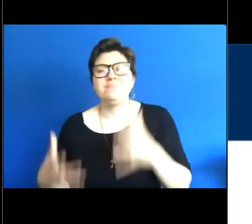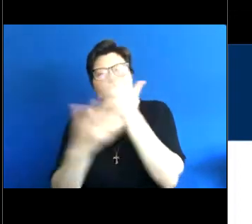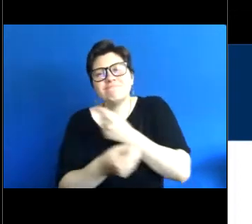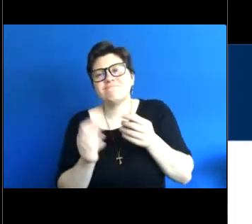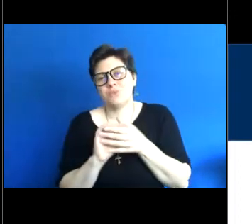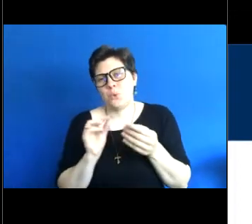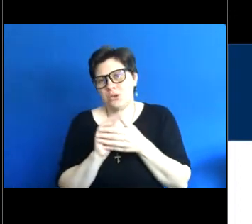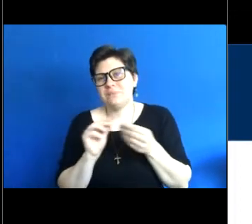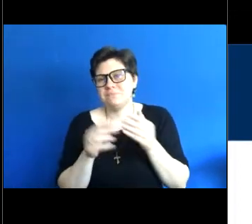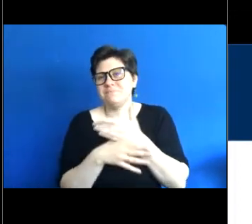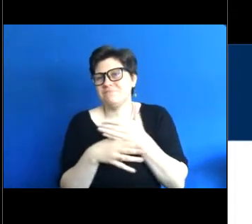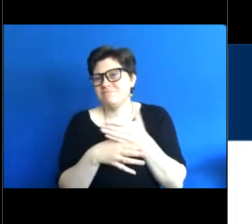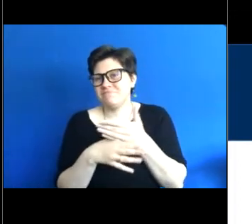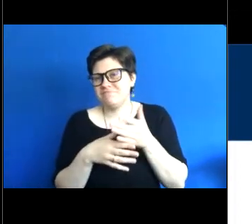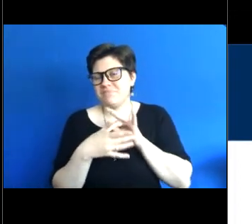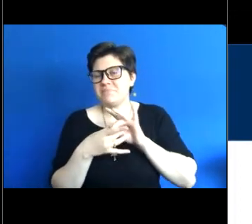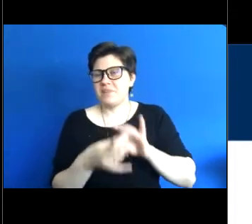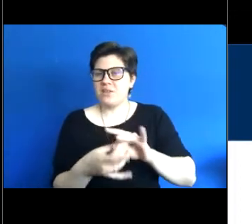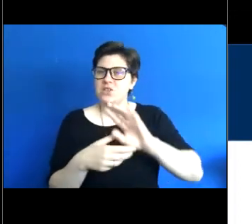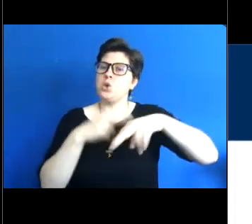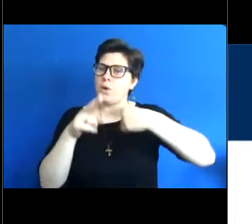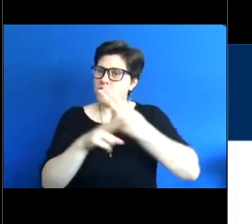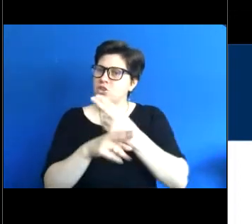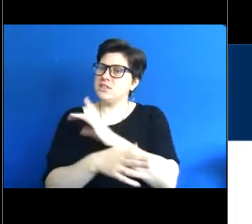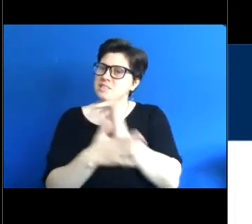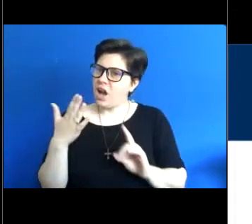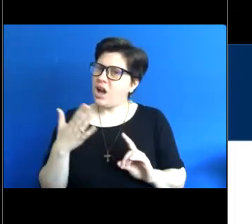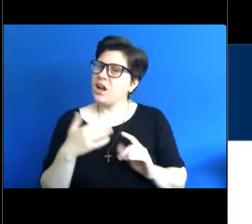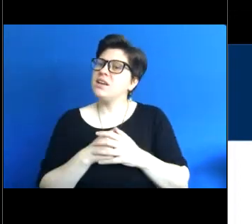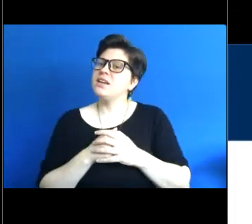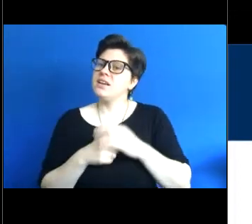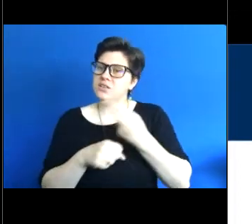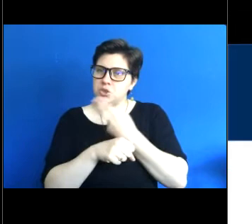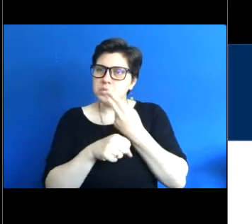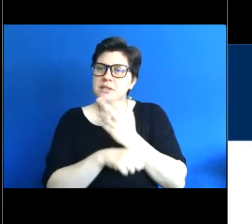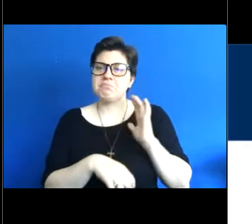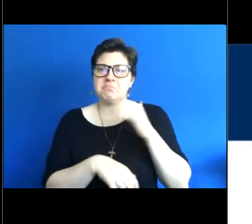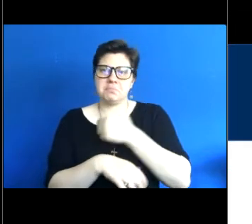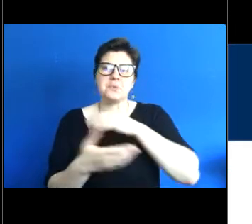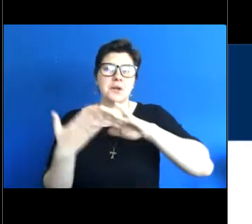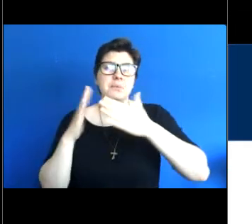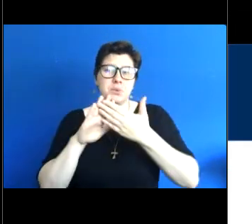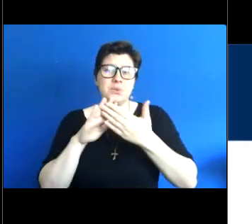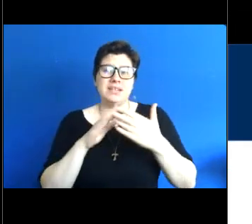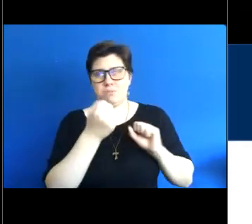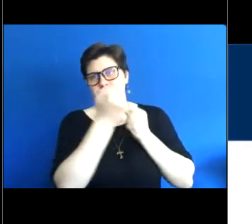can share about universal design and using our community of faith.